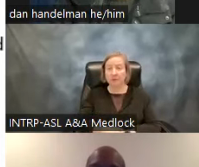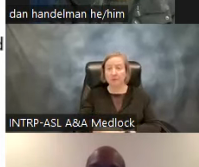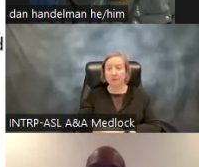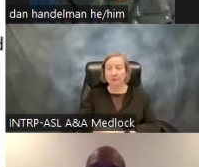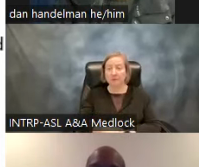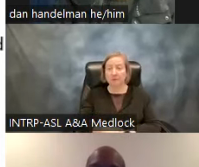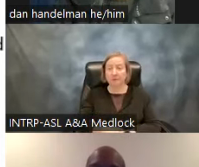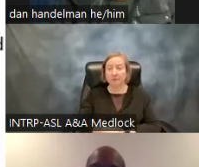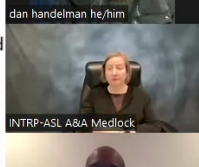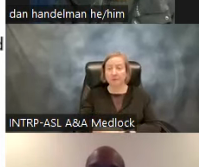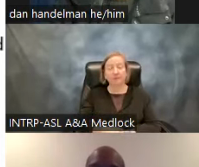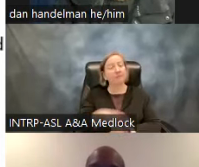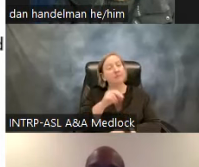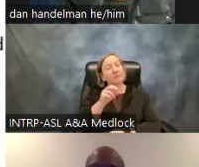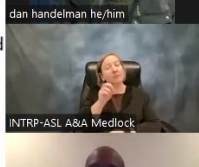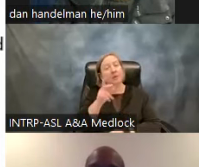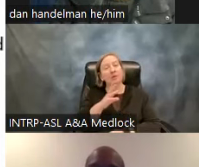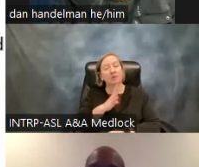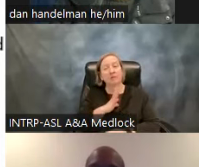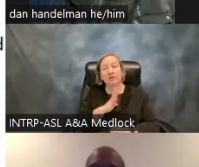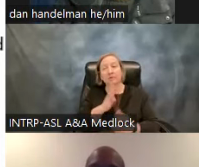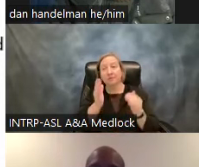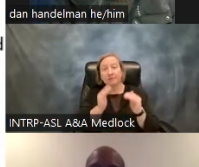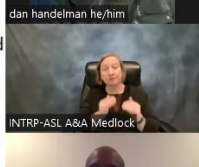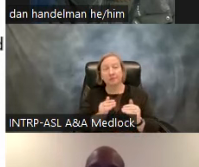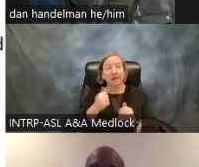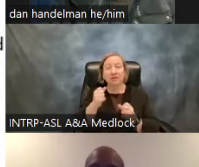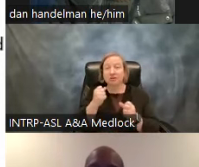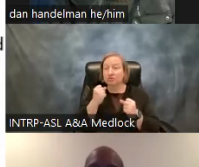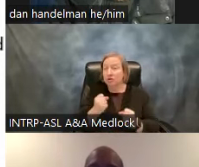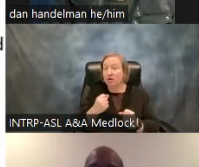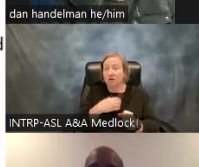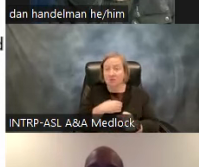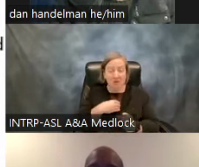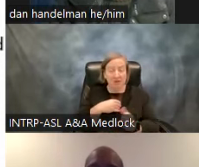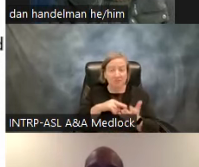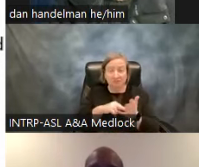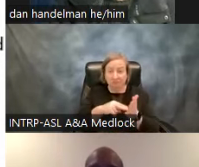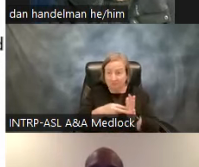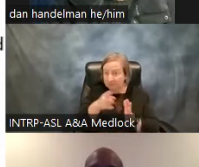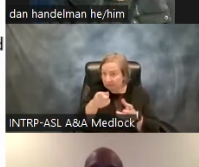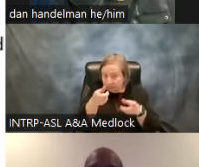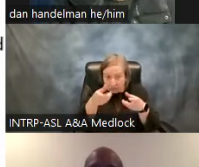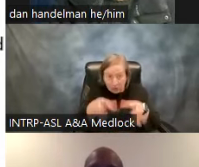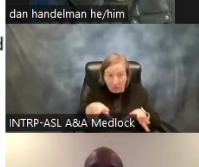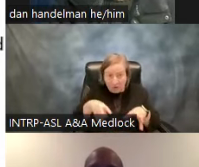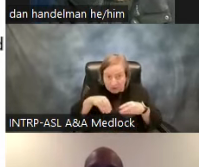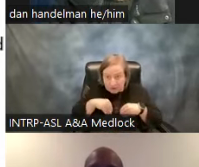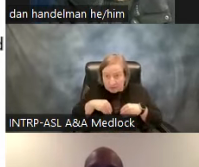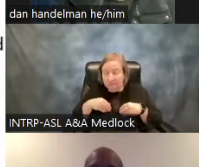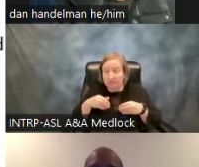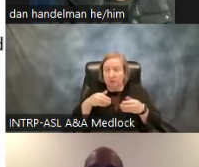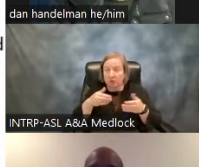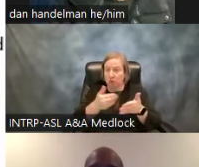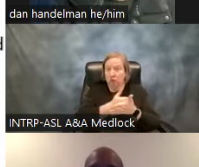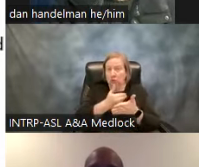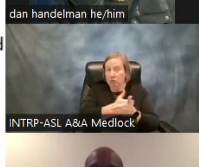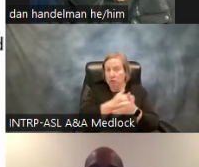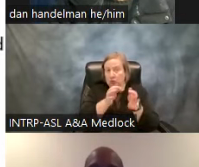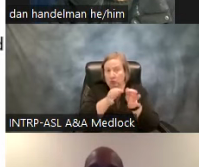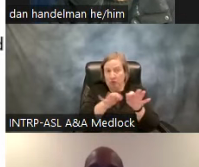No, then I'm gonna move to ask, is there a strong opposition to changing from what